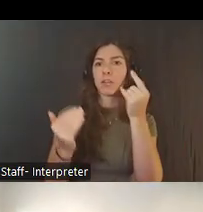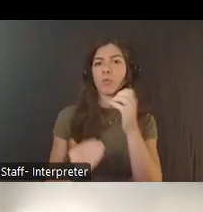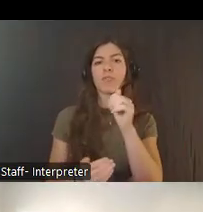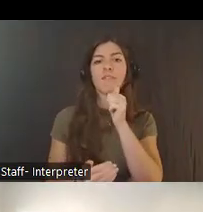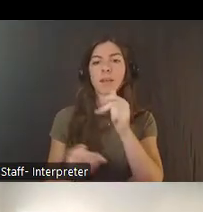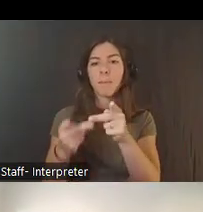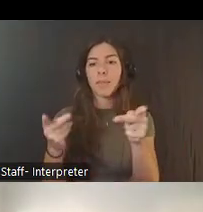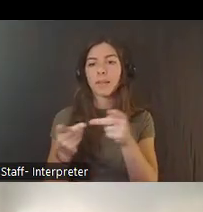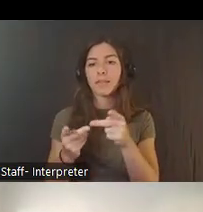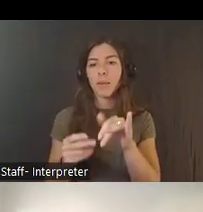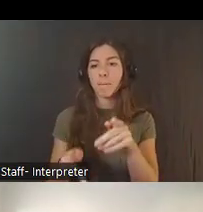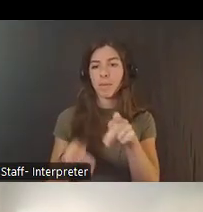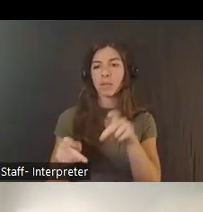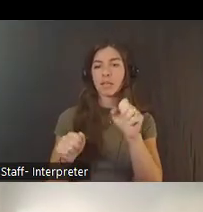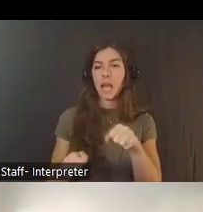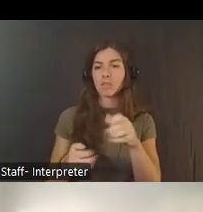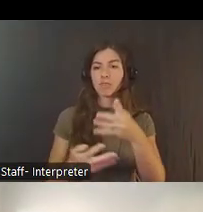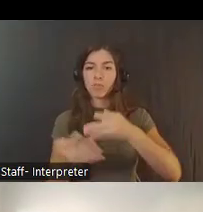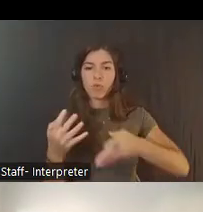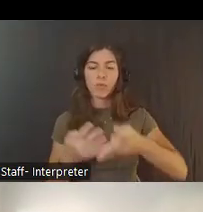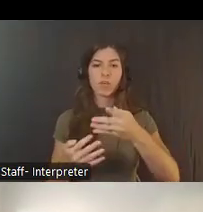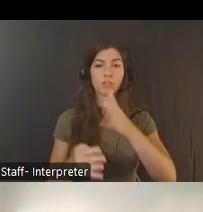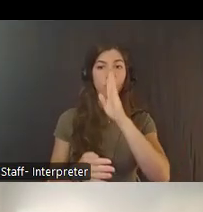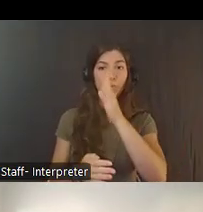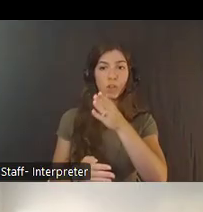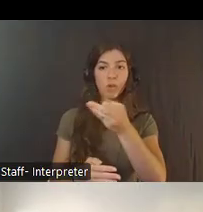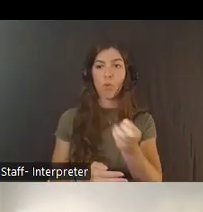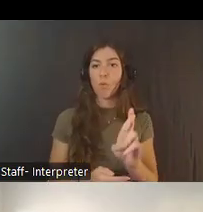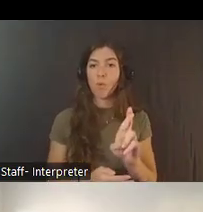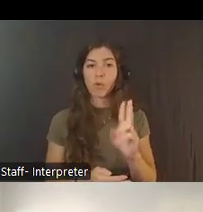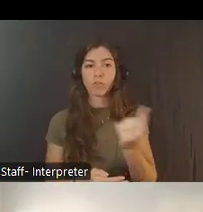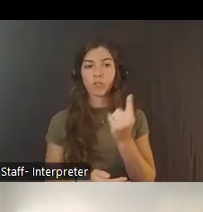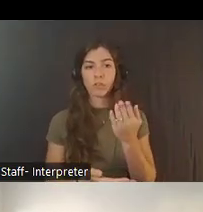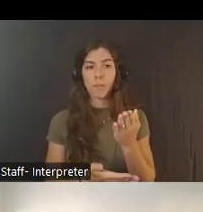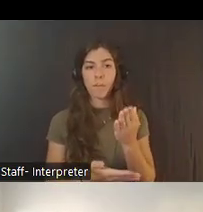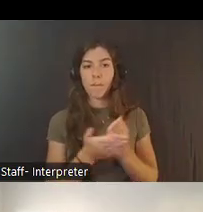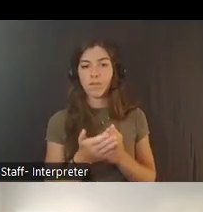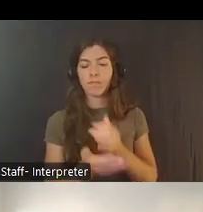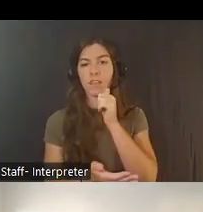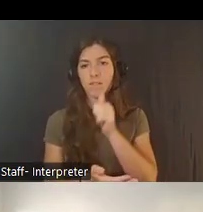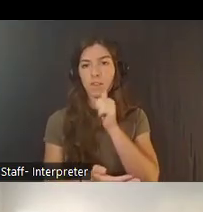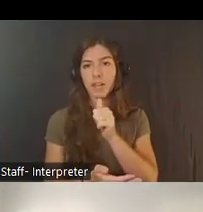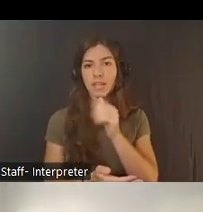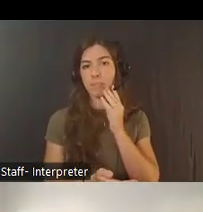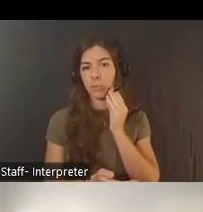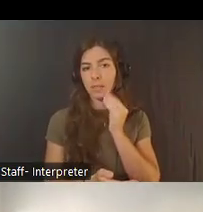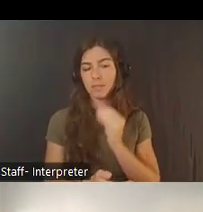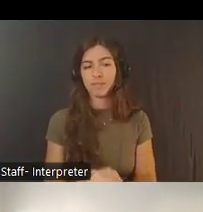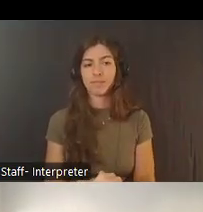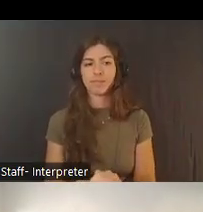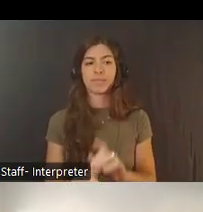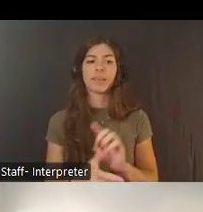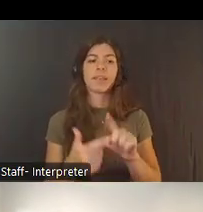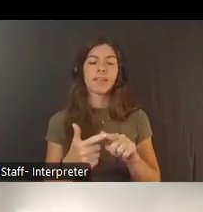people can either interact with directly or just that it's part of their everyday. And then the idea of